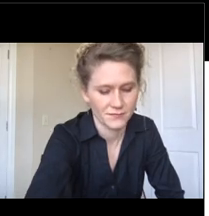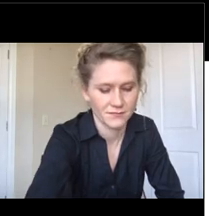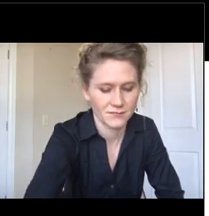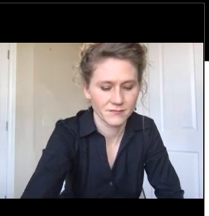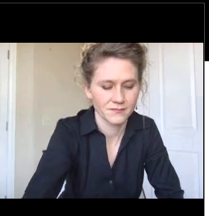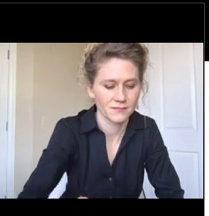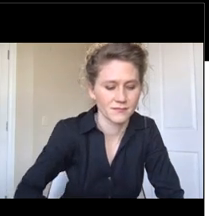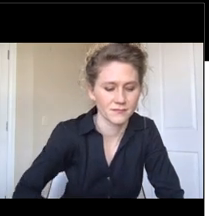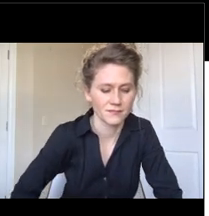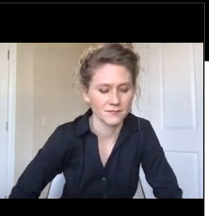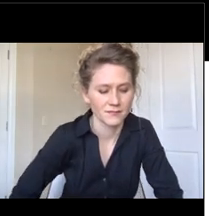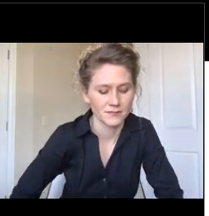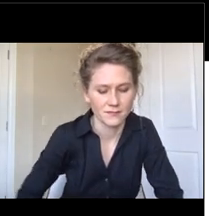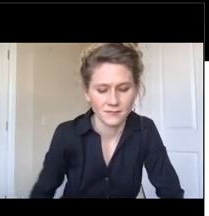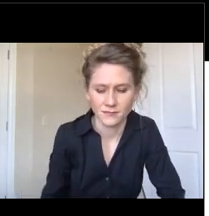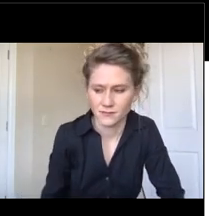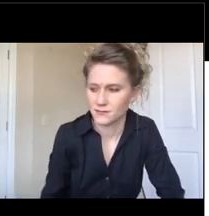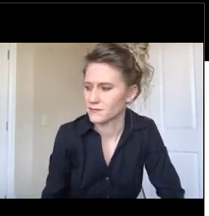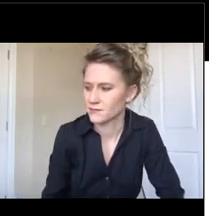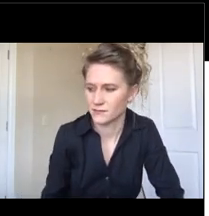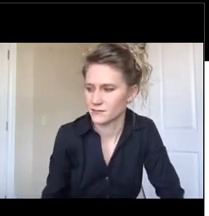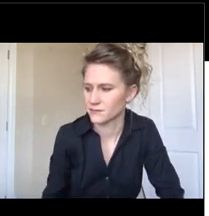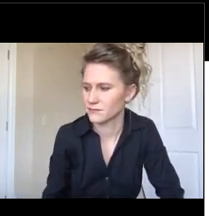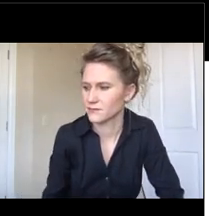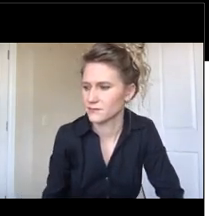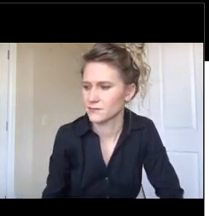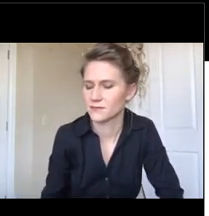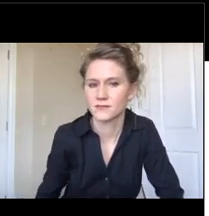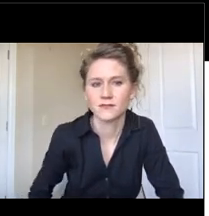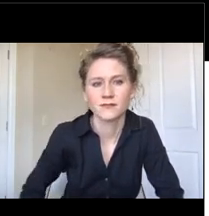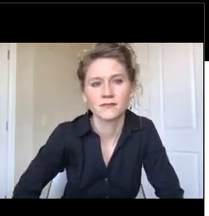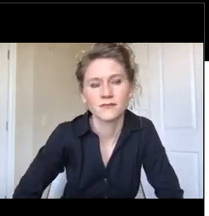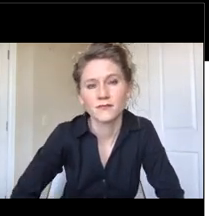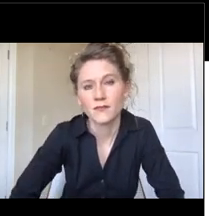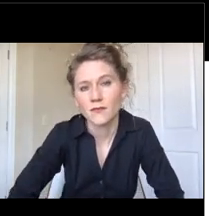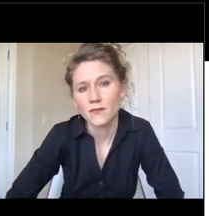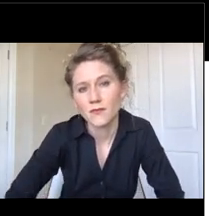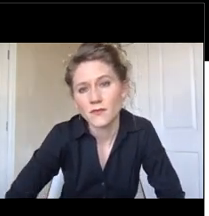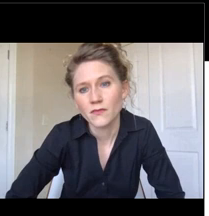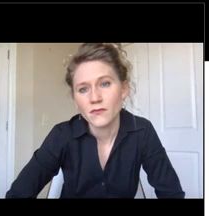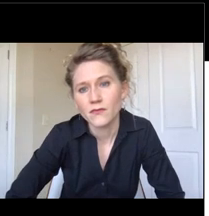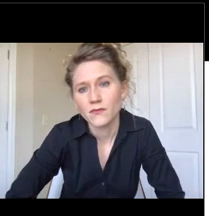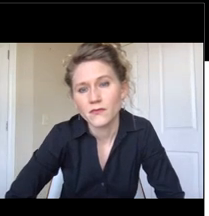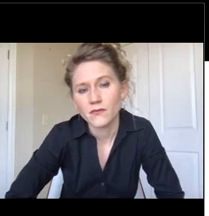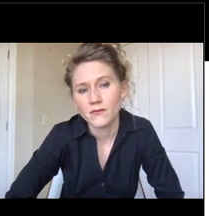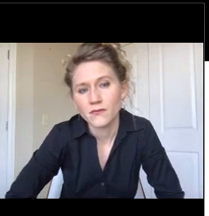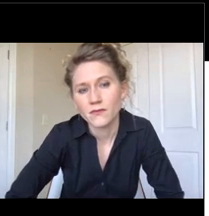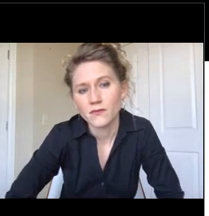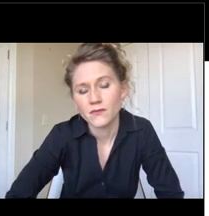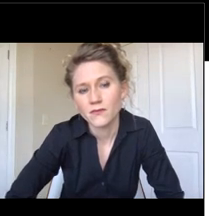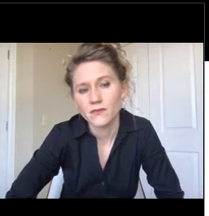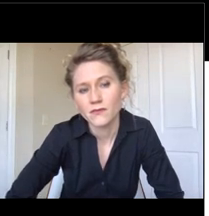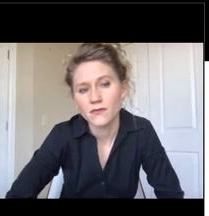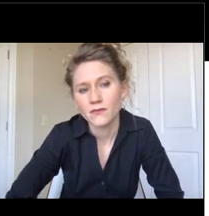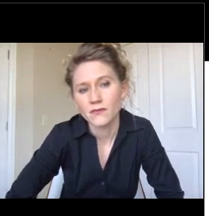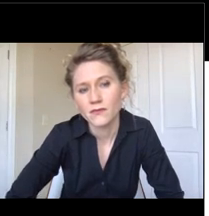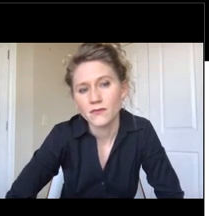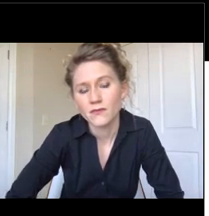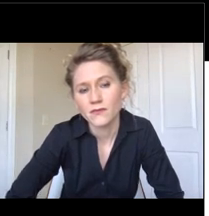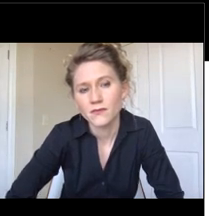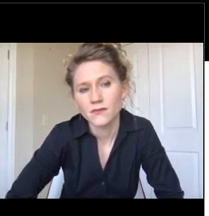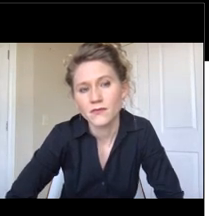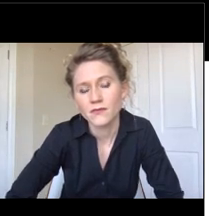then we also do a evaluation of the road structure itself. And that we do a surface distress adequacy, and that's where it's